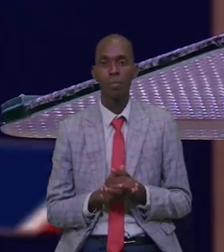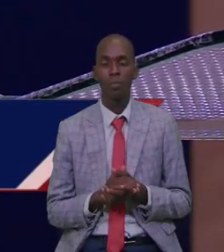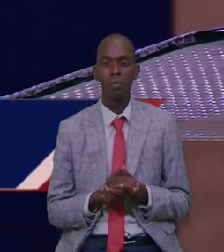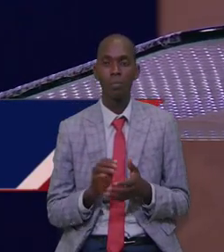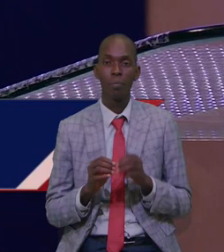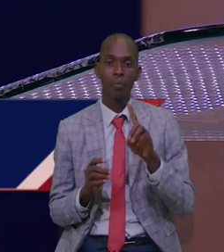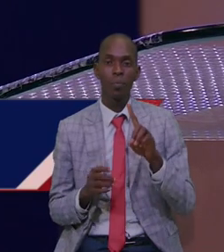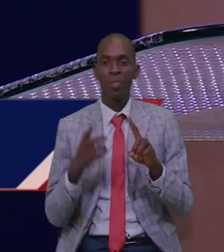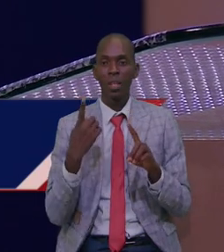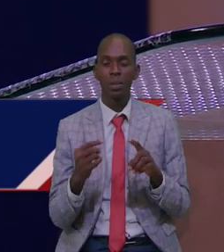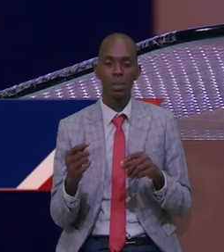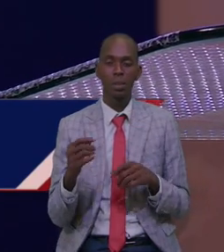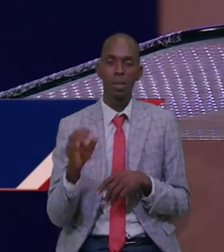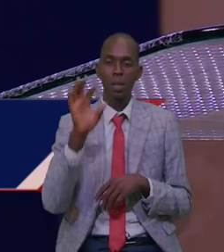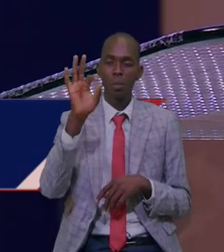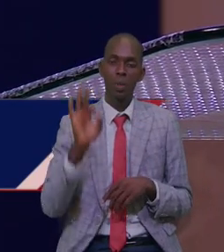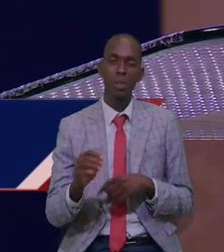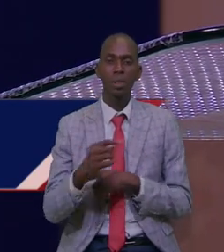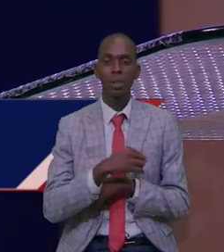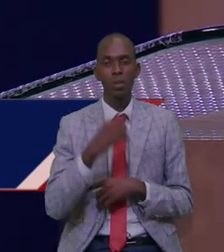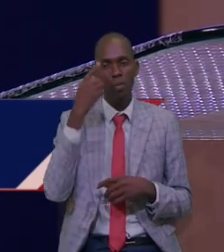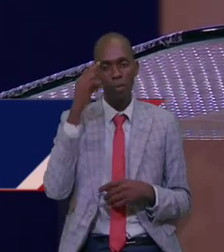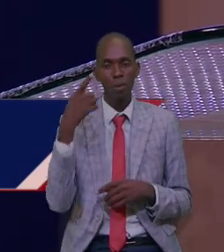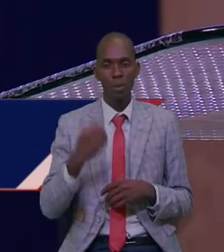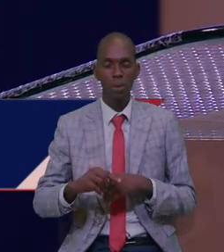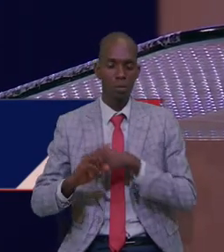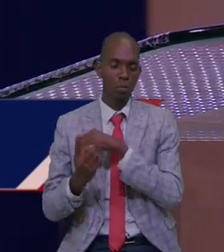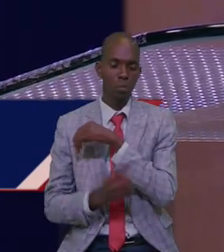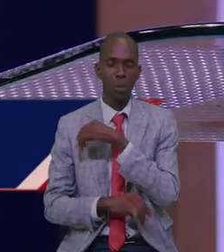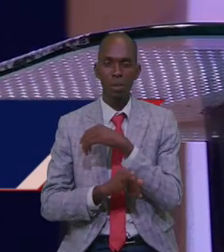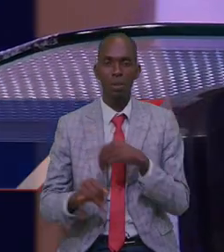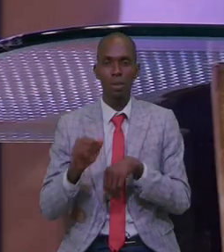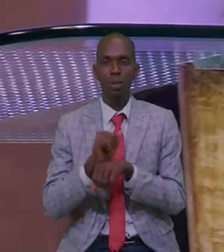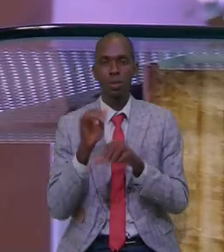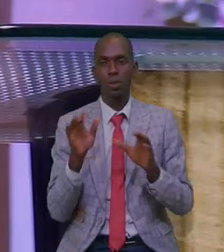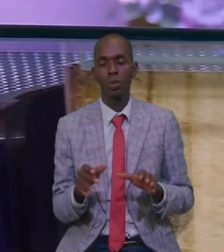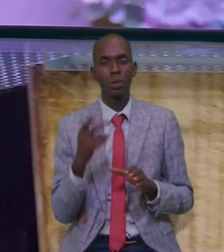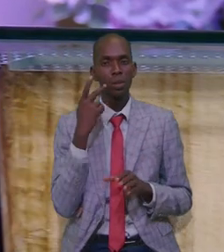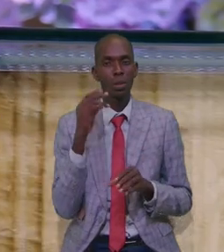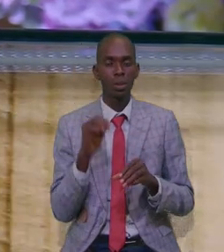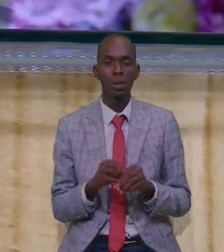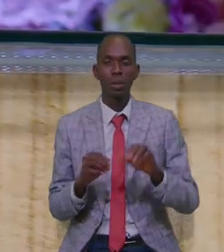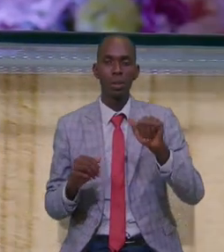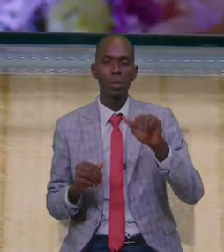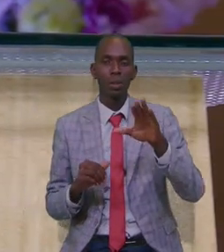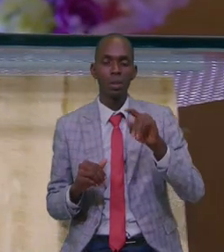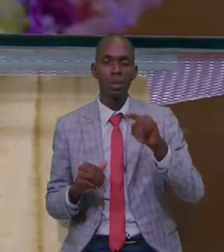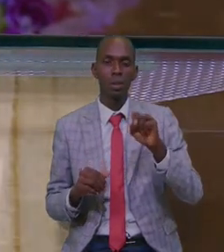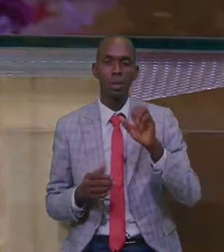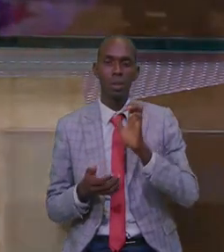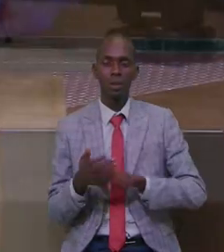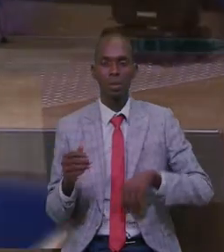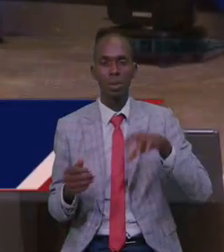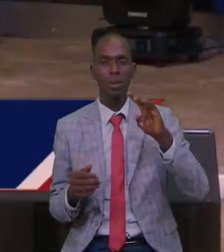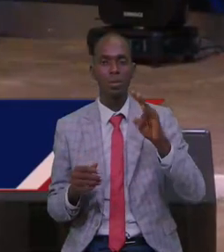the appointed day for the smashing stone. It tells us in Acts chapter 17,